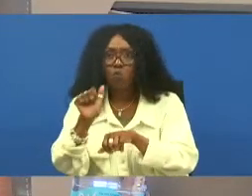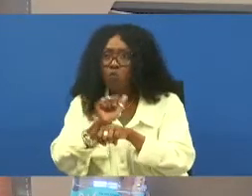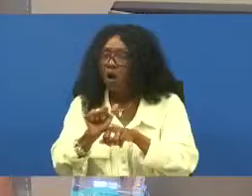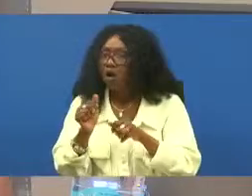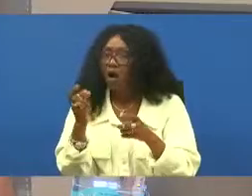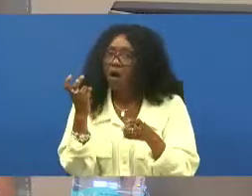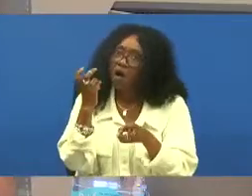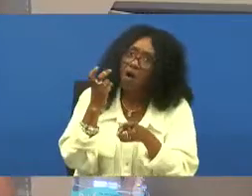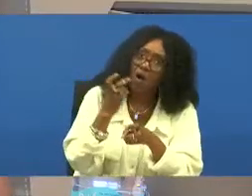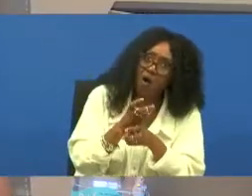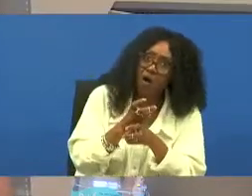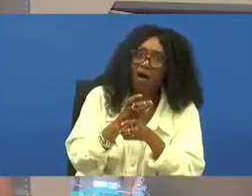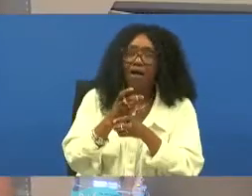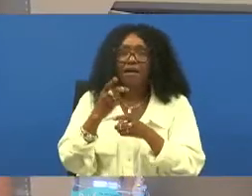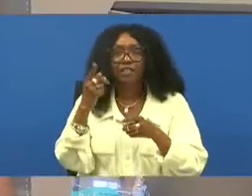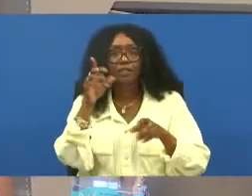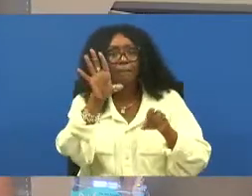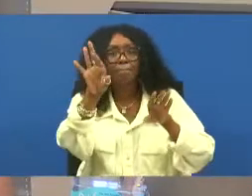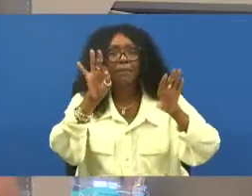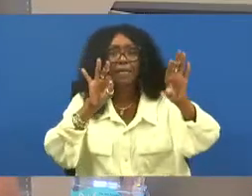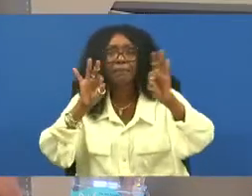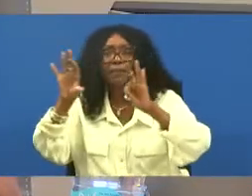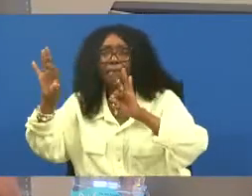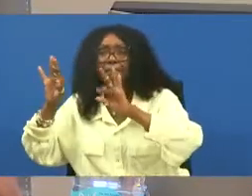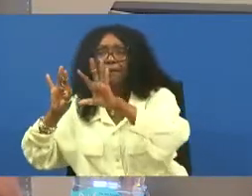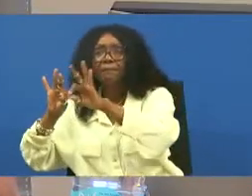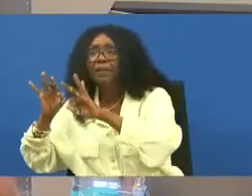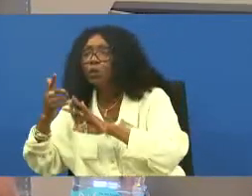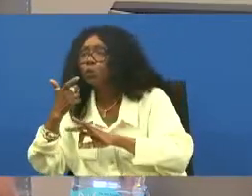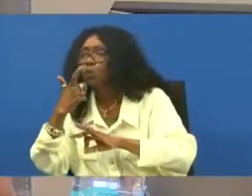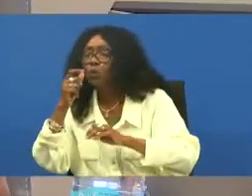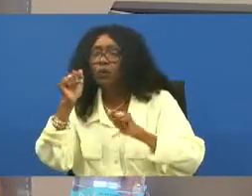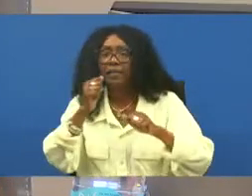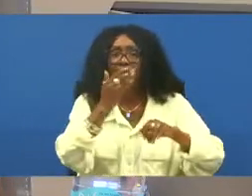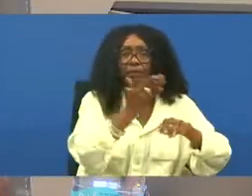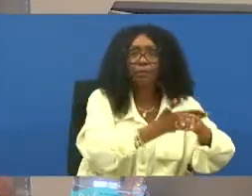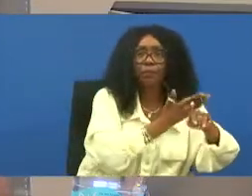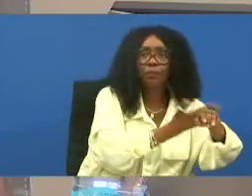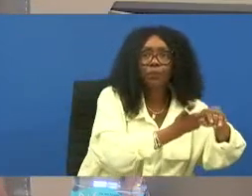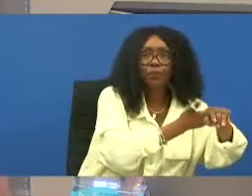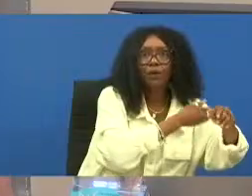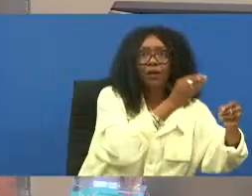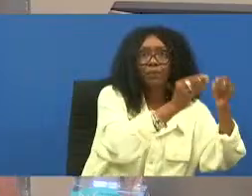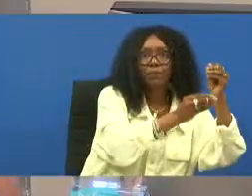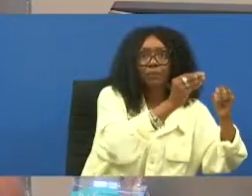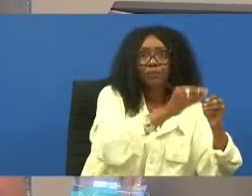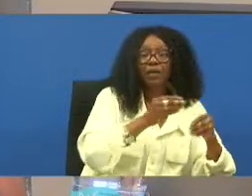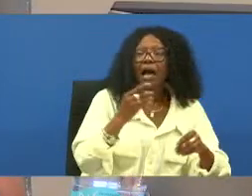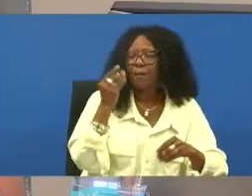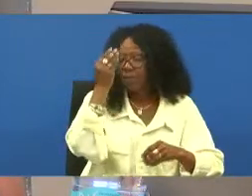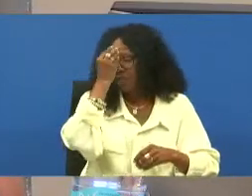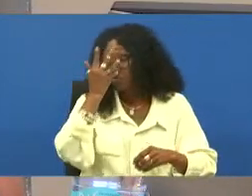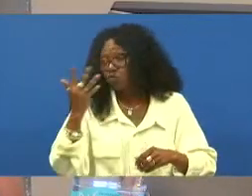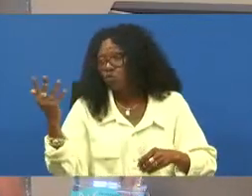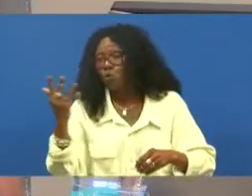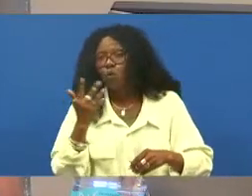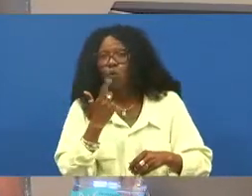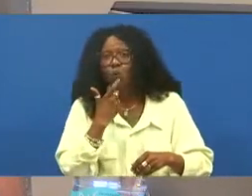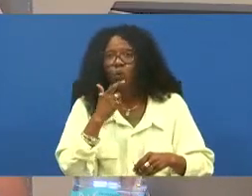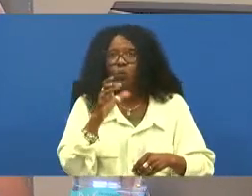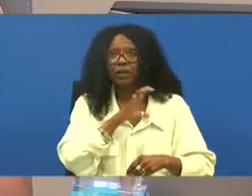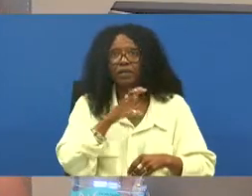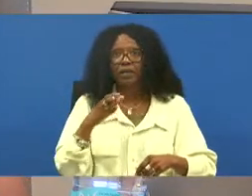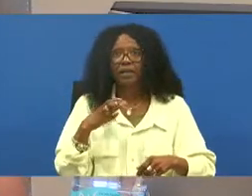developers selection process. And so let me tell you who is on the committee. And so, yes,